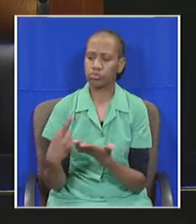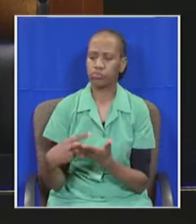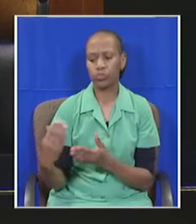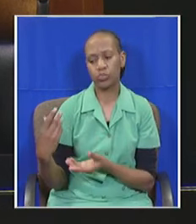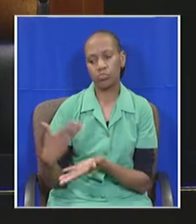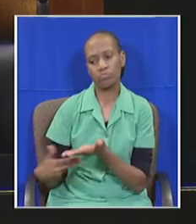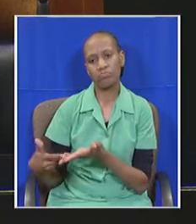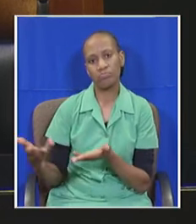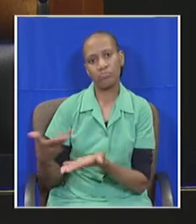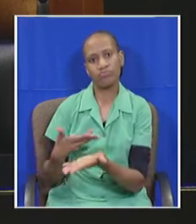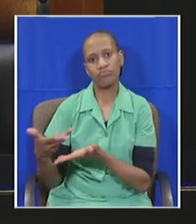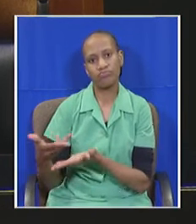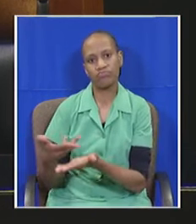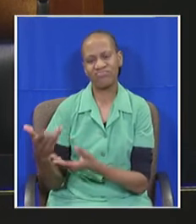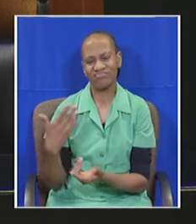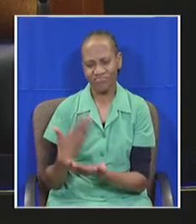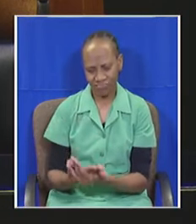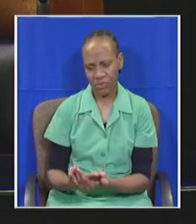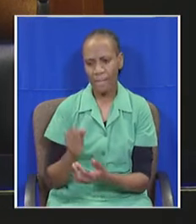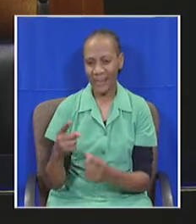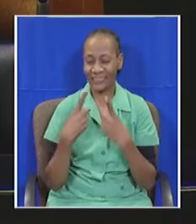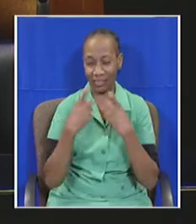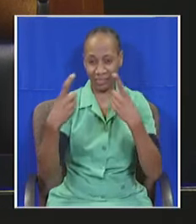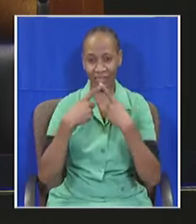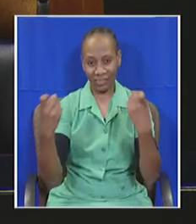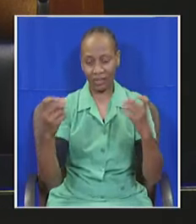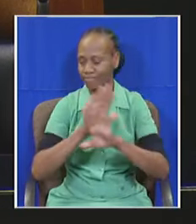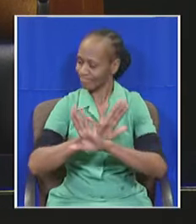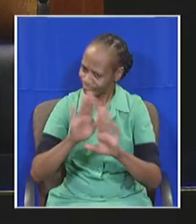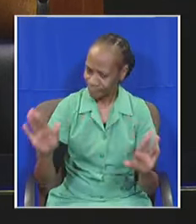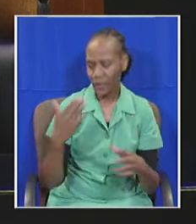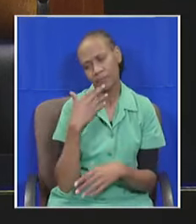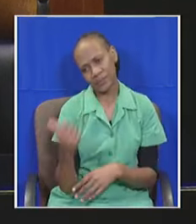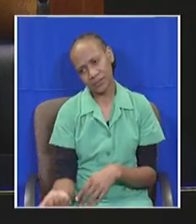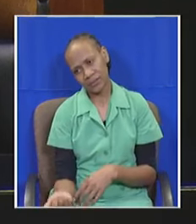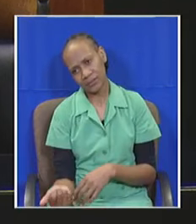are not allowed to drown out the speaker at the podium. And please,